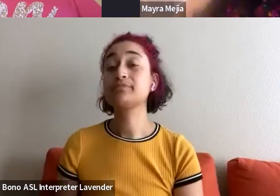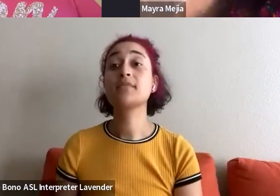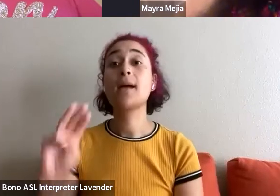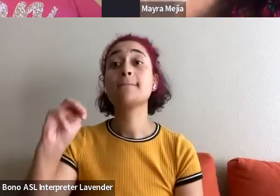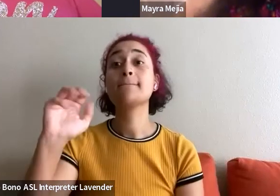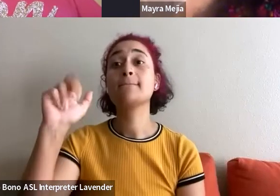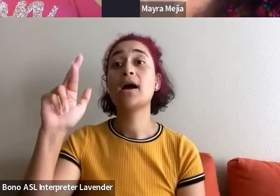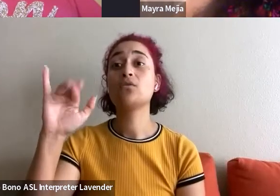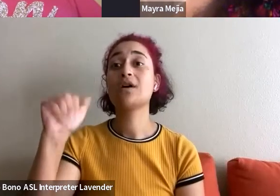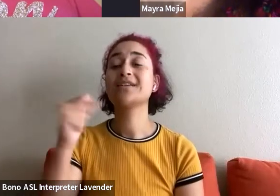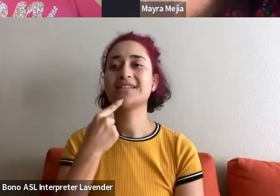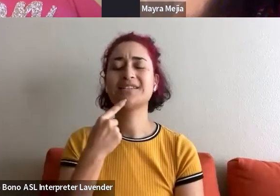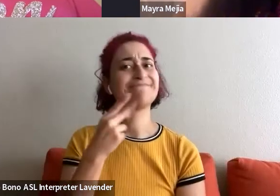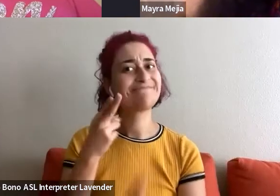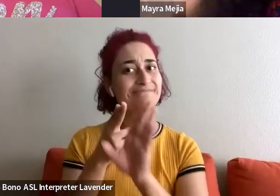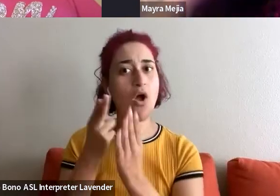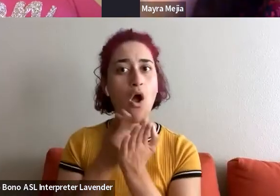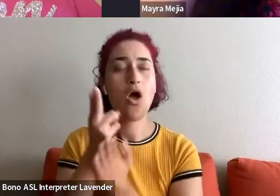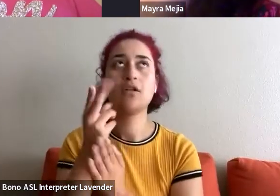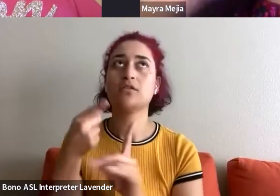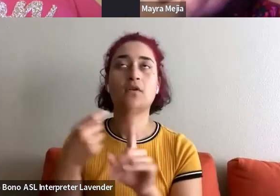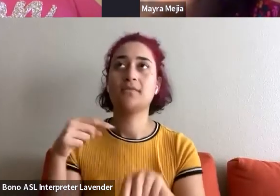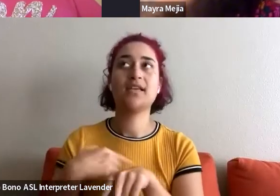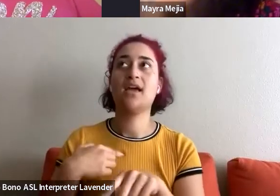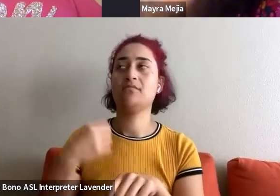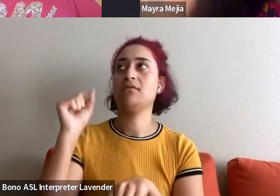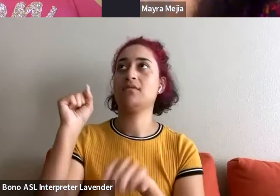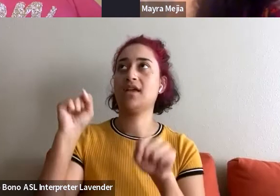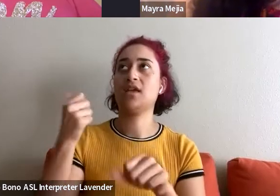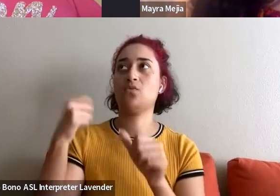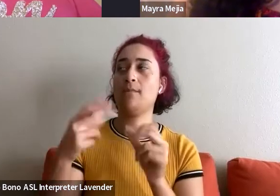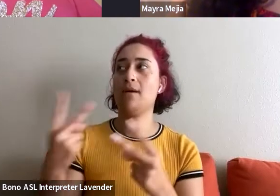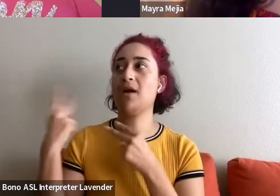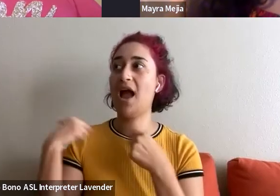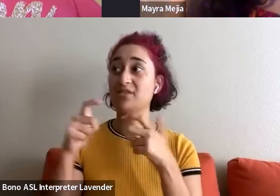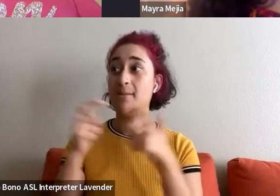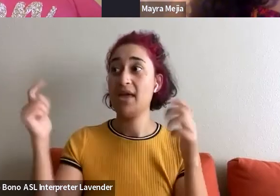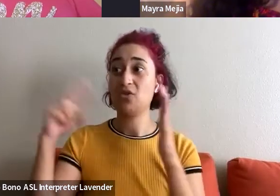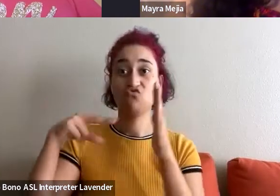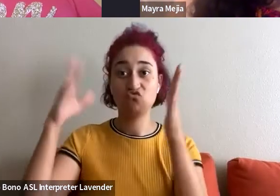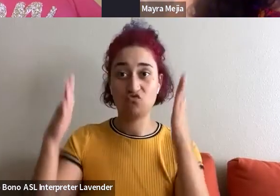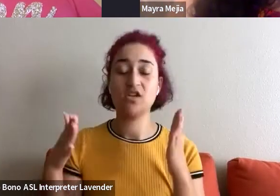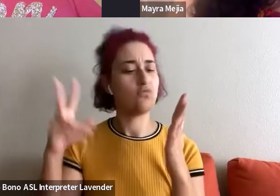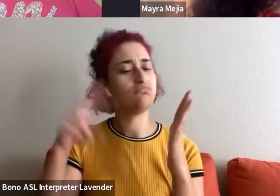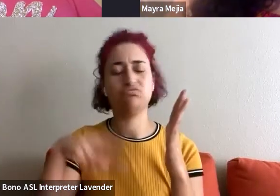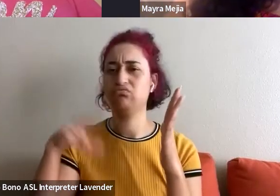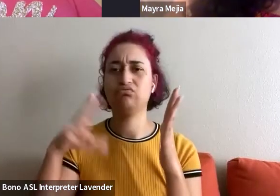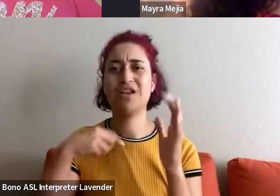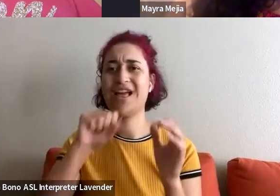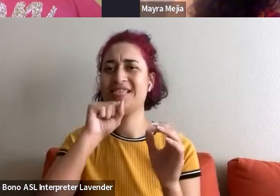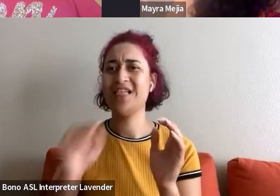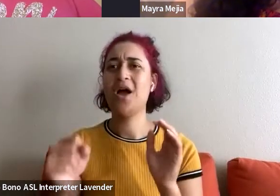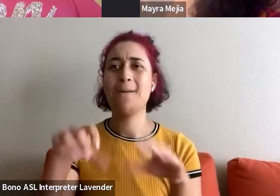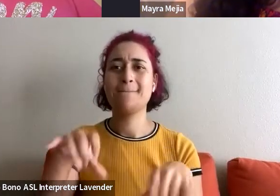Honestly, from the time I can remember, I've been a big reader, and I loved picking up magazines,